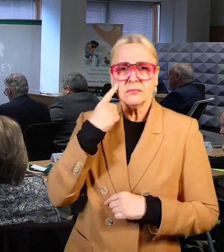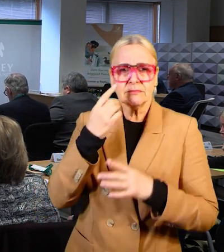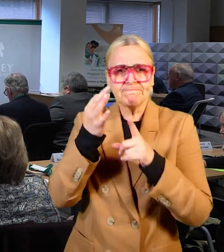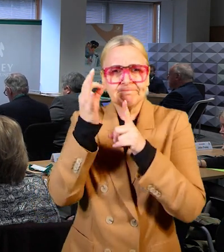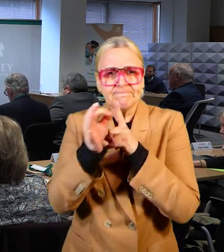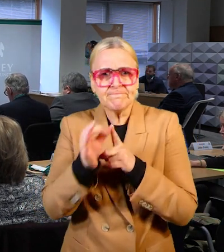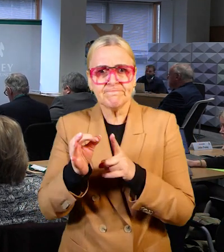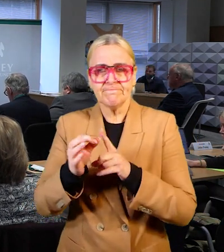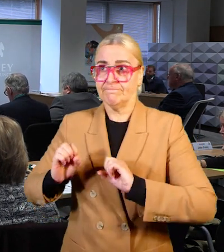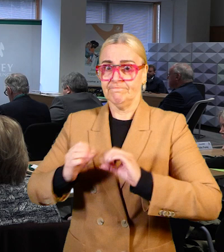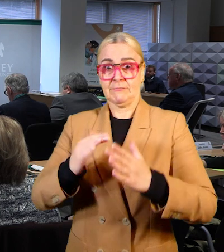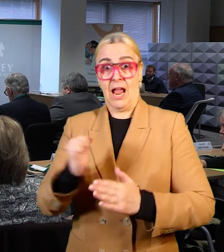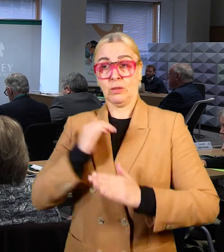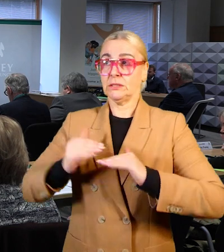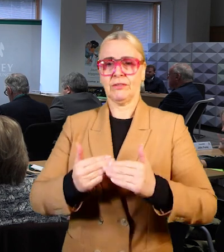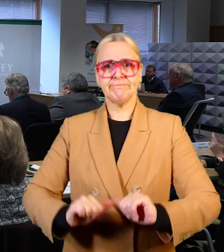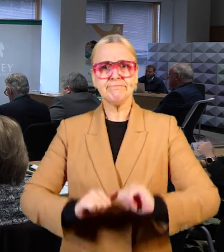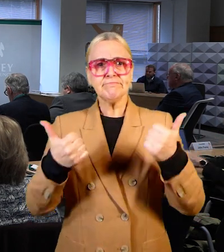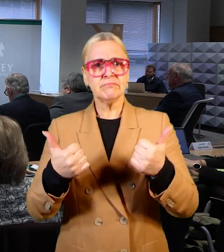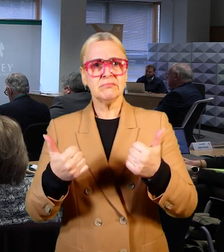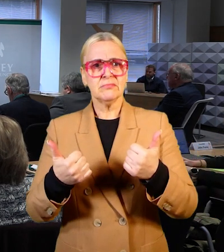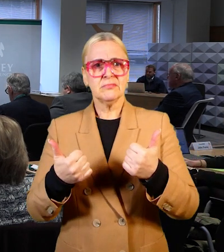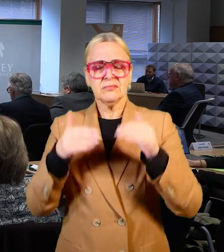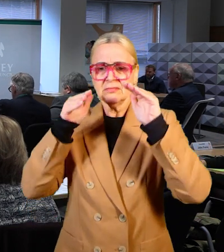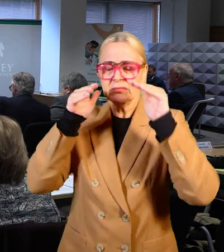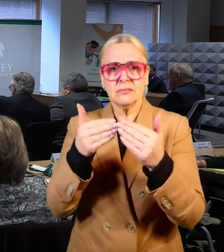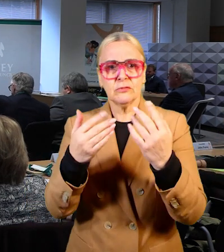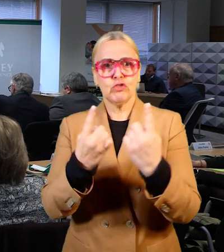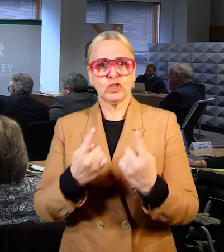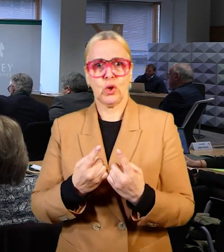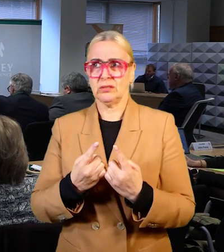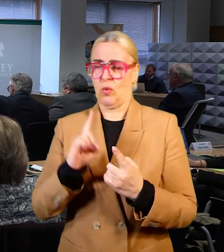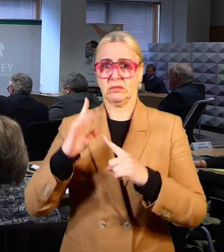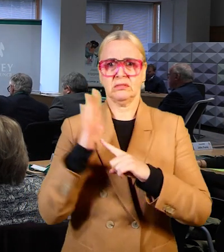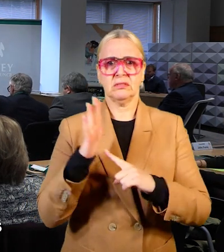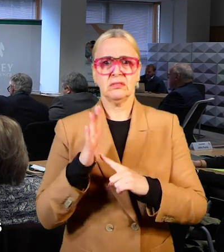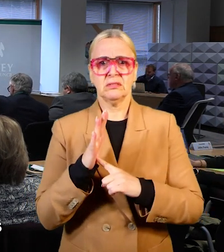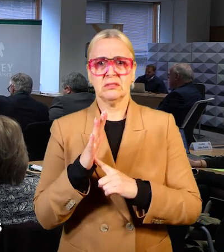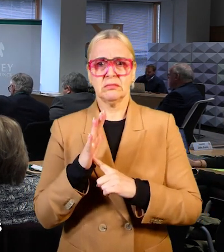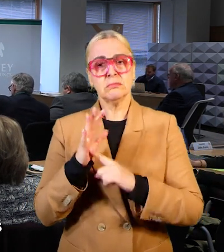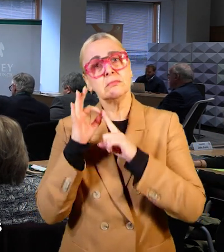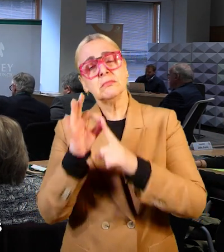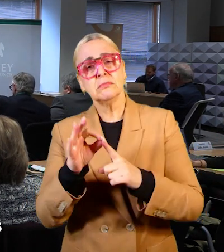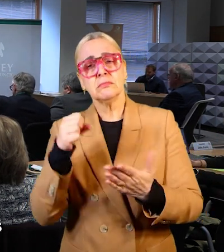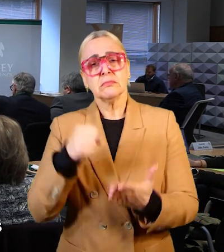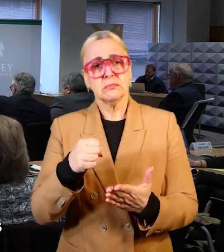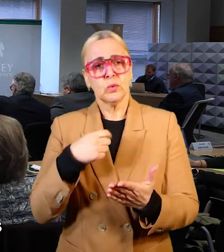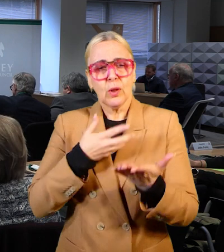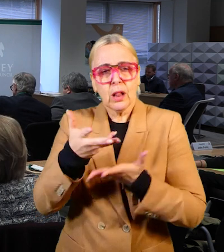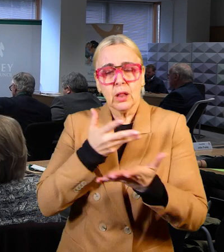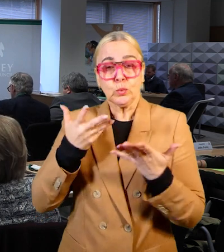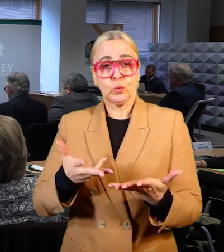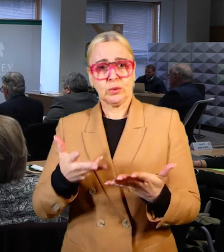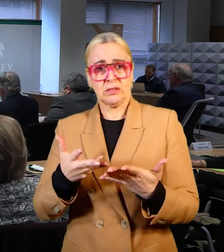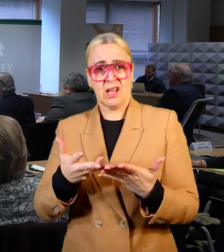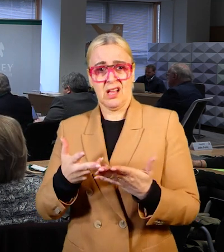as engagement with our strategic partners. No stone has been left unturned in that push to deliver our services